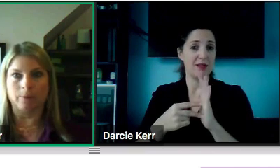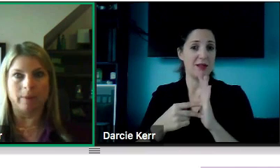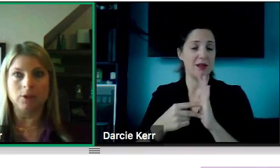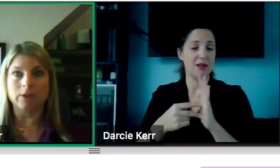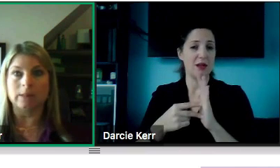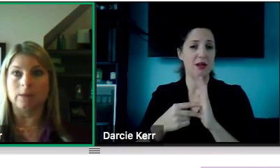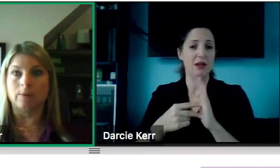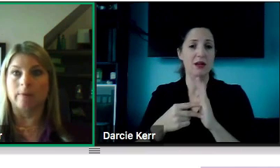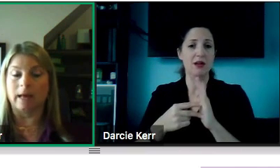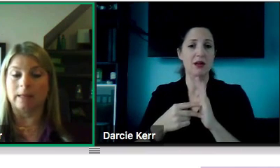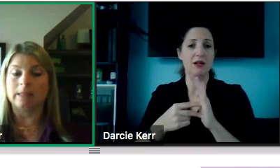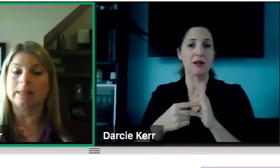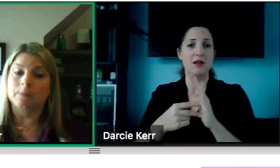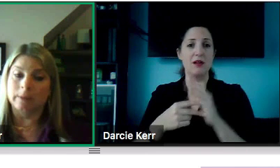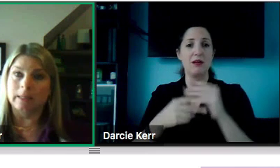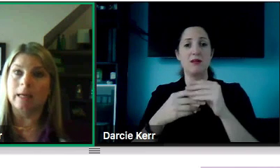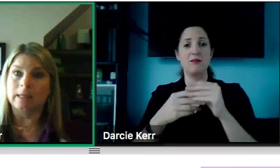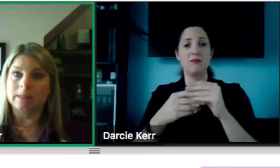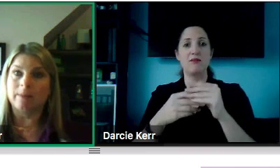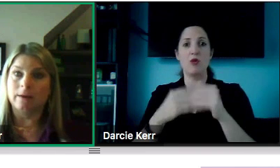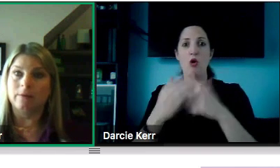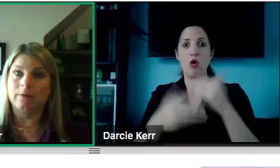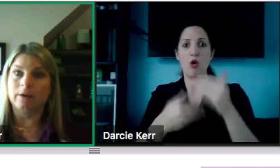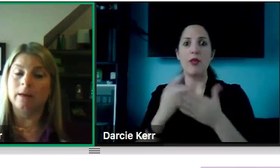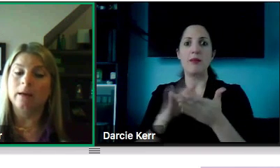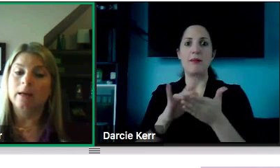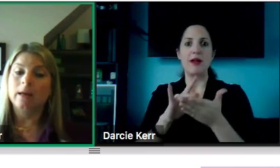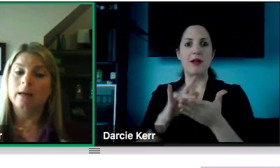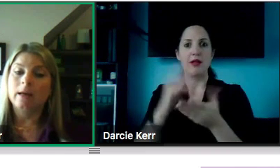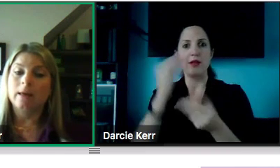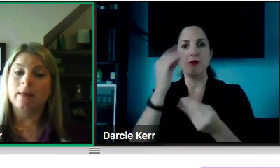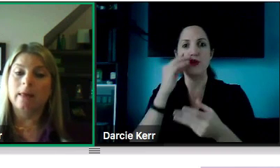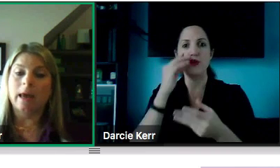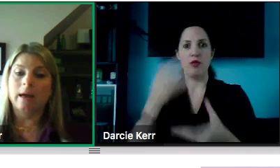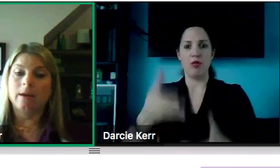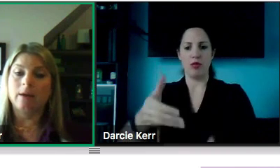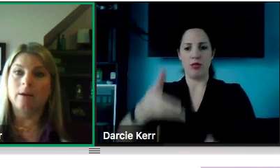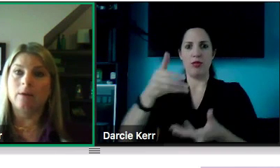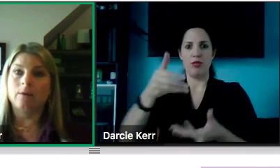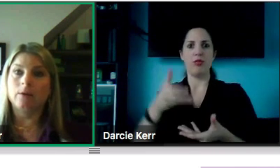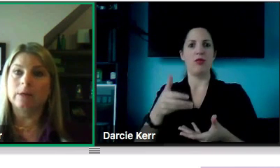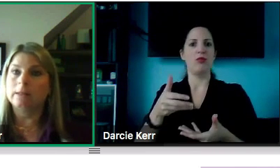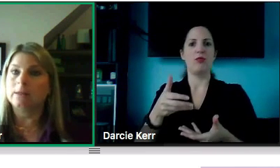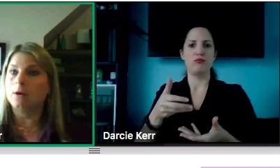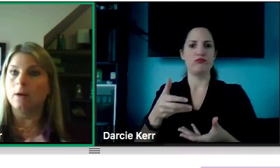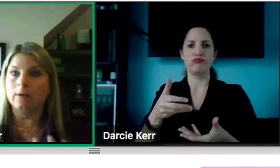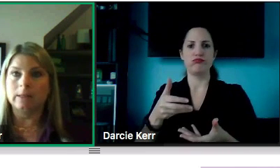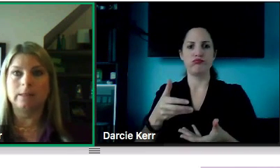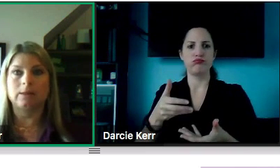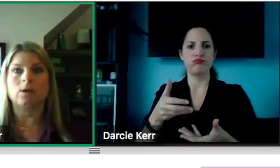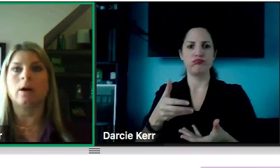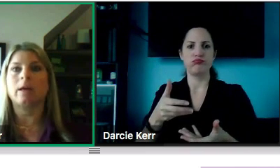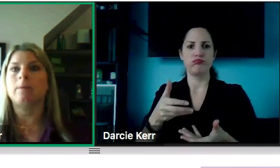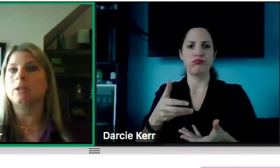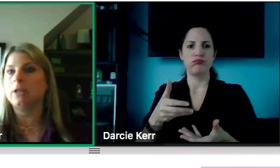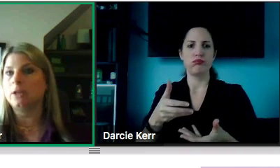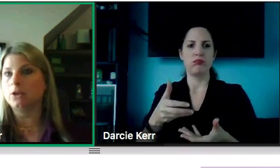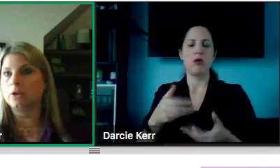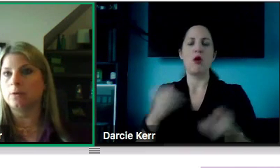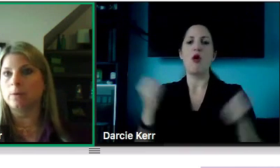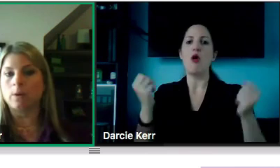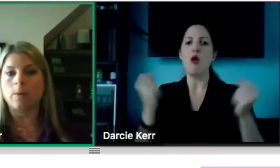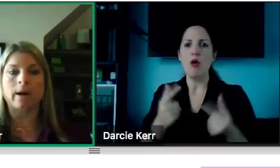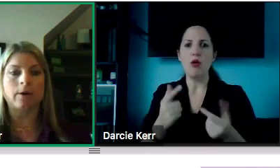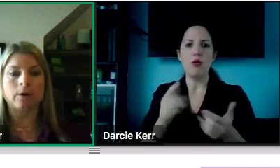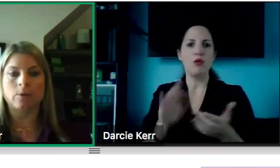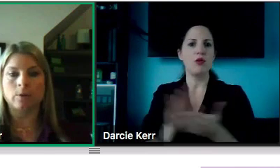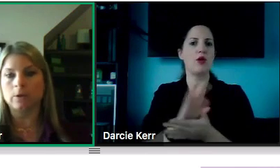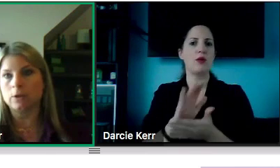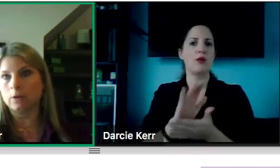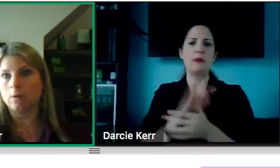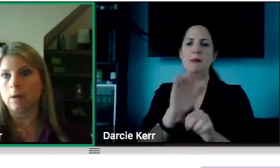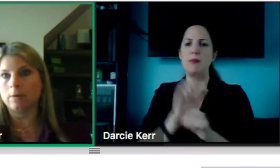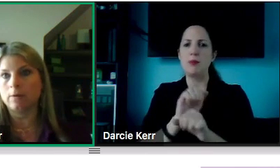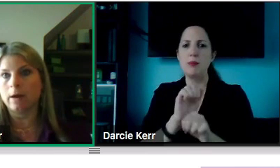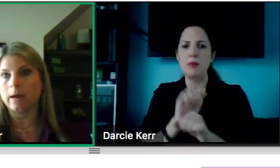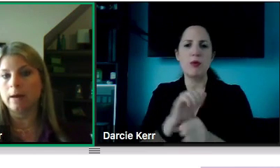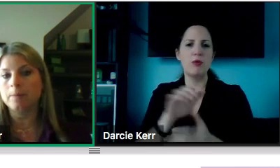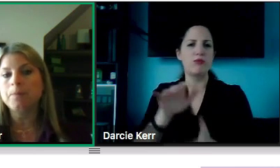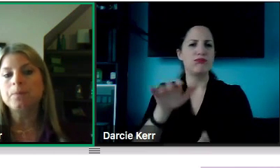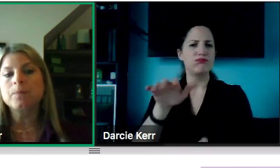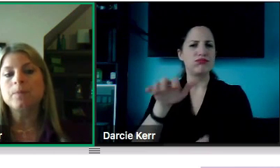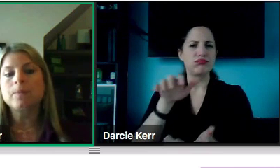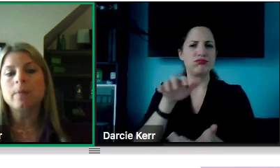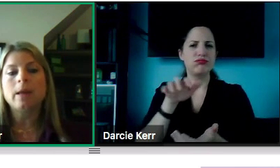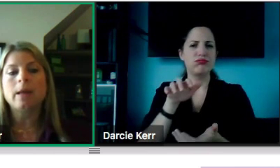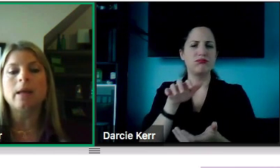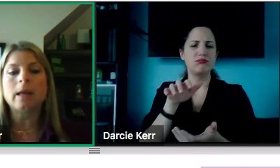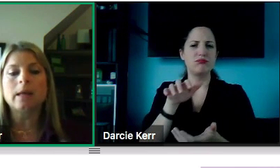of medical information. So that is a really nice benefit, that there isn't all this documentation required in order to